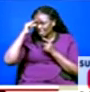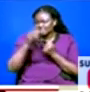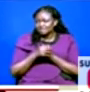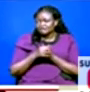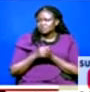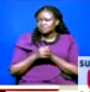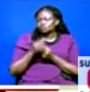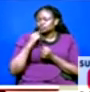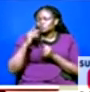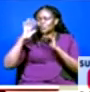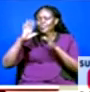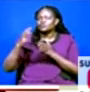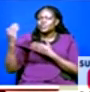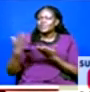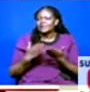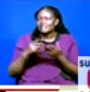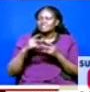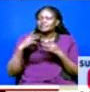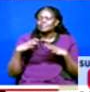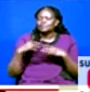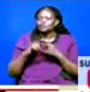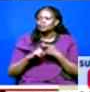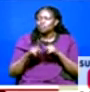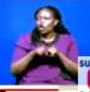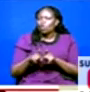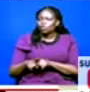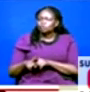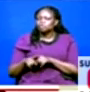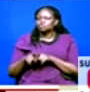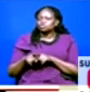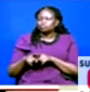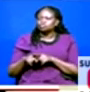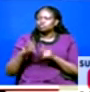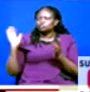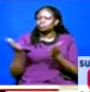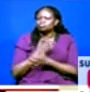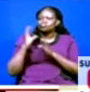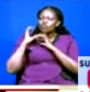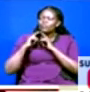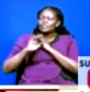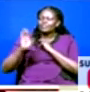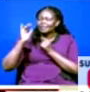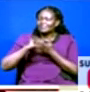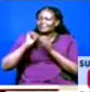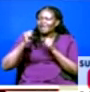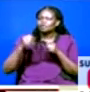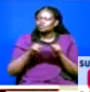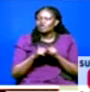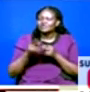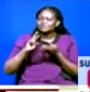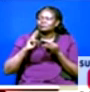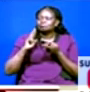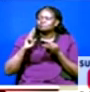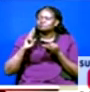is important to bring in other players to also take off the burden from them so that they can also have some resources to be